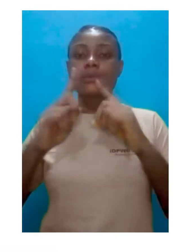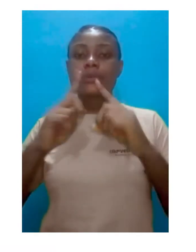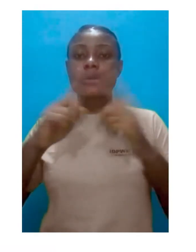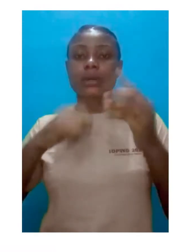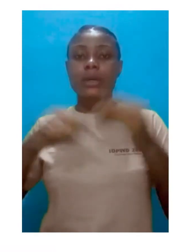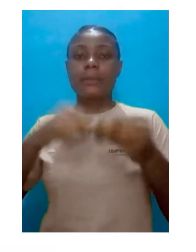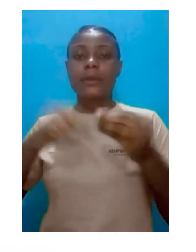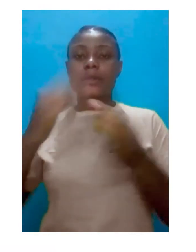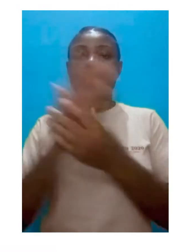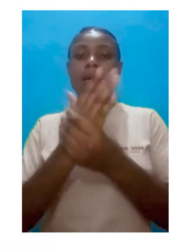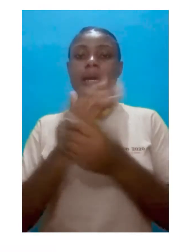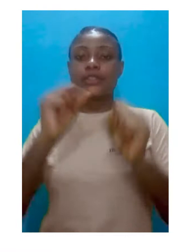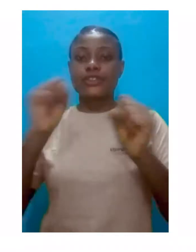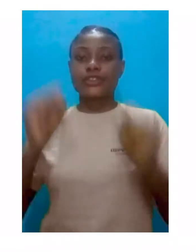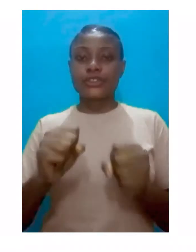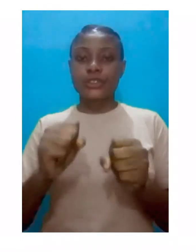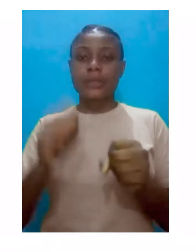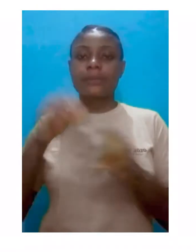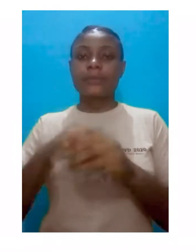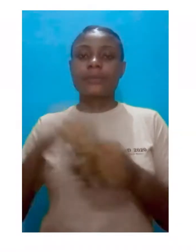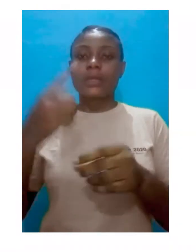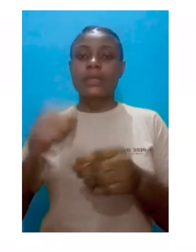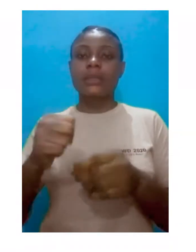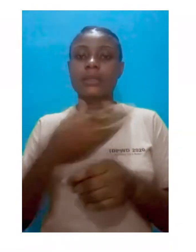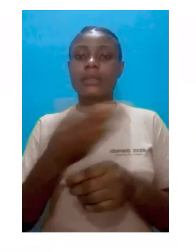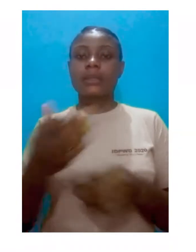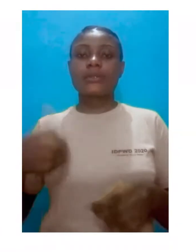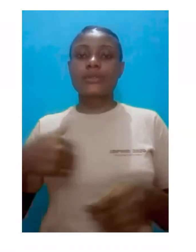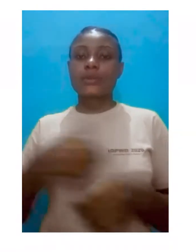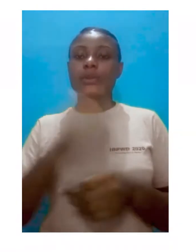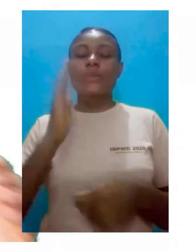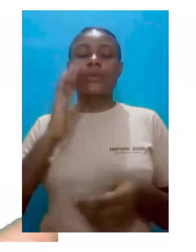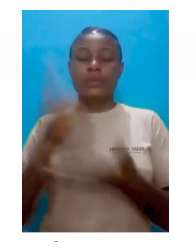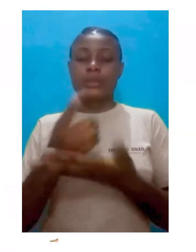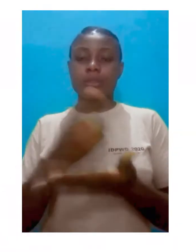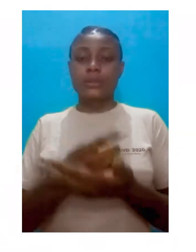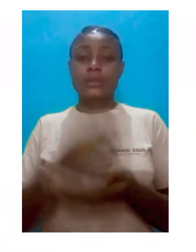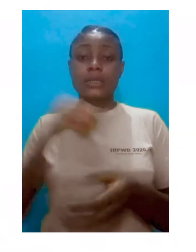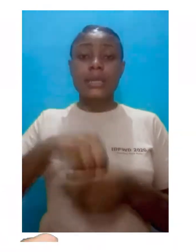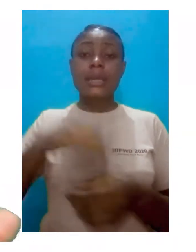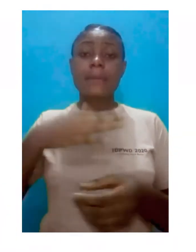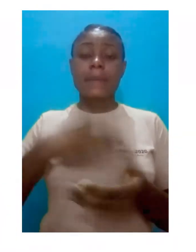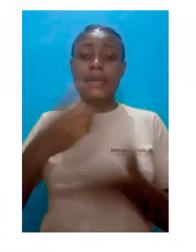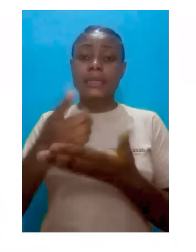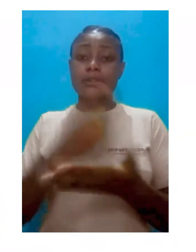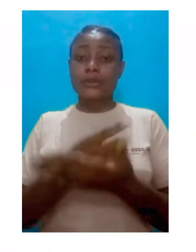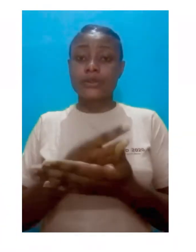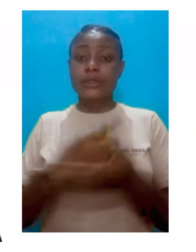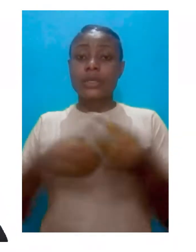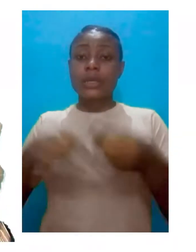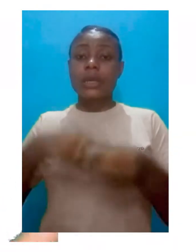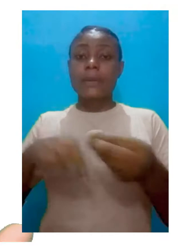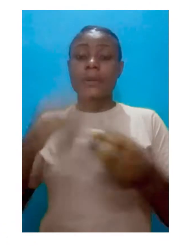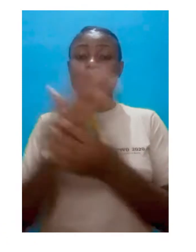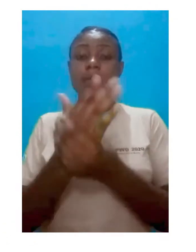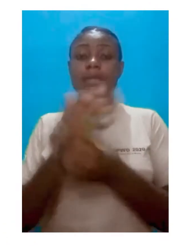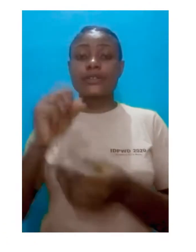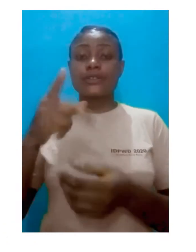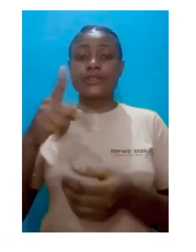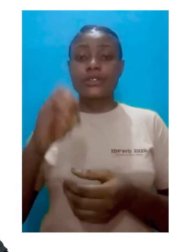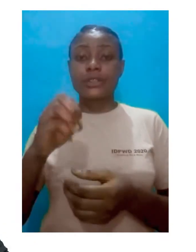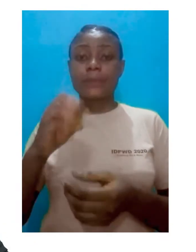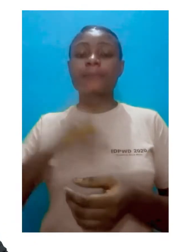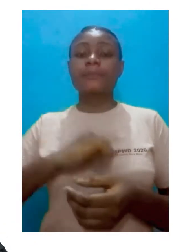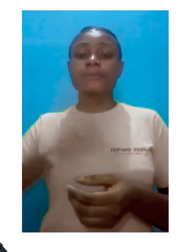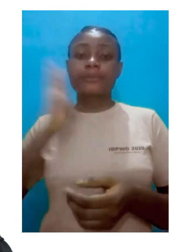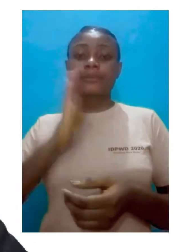talking about the hand shapes in the segments that we will be discussing. And in my discussion of the hand